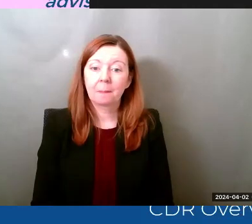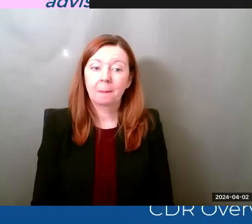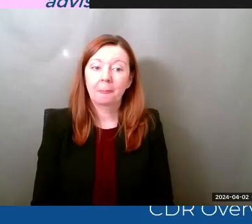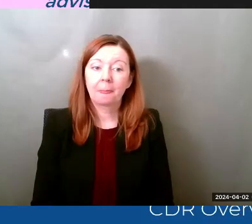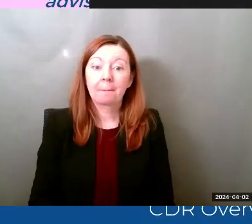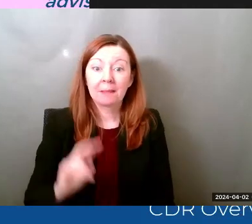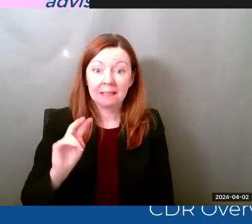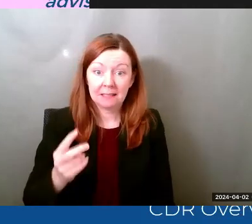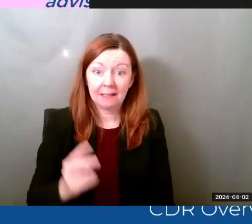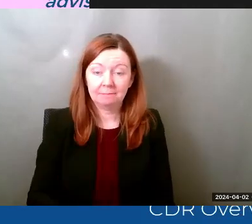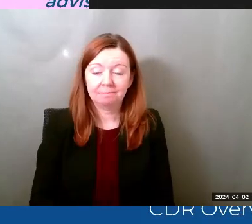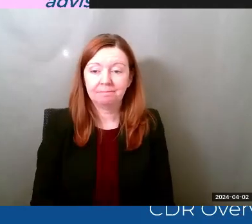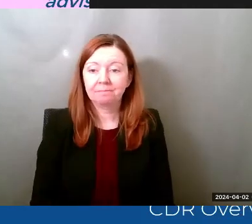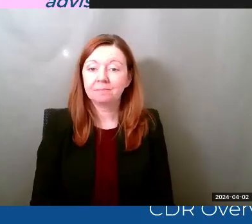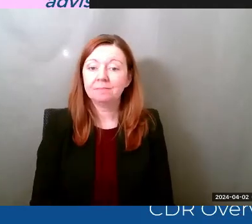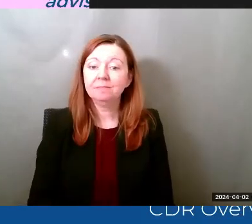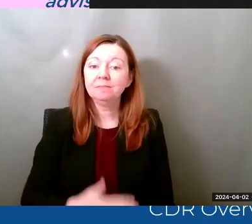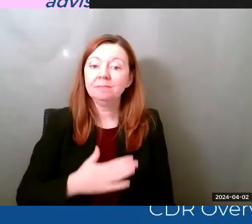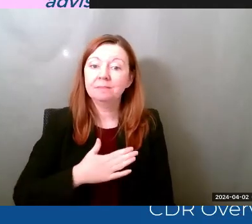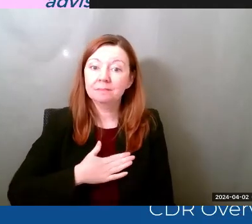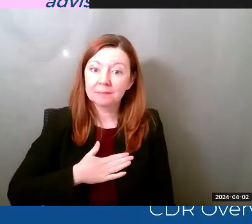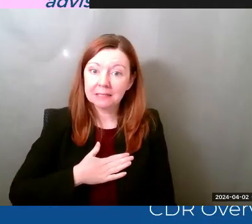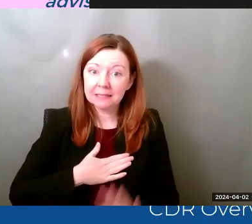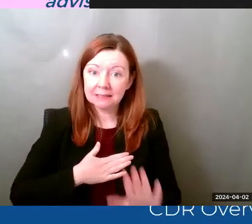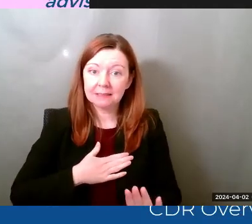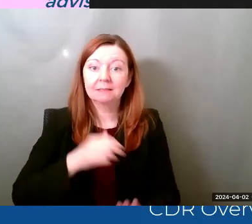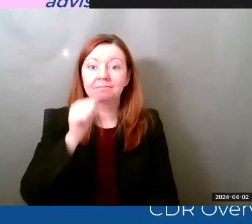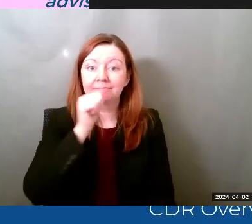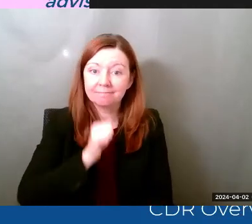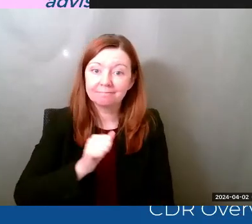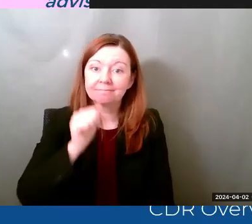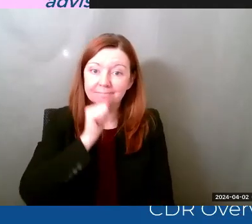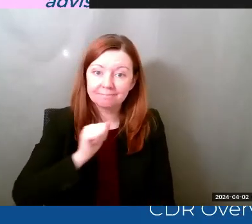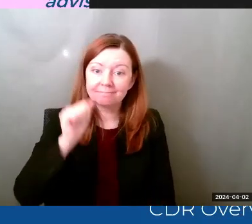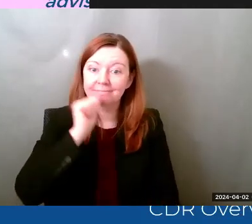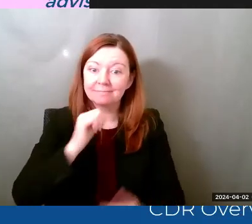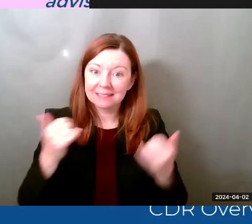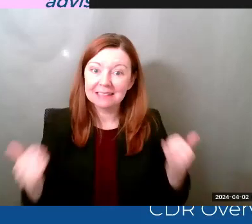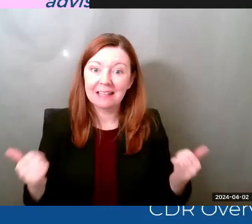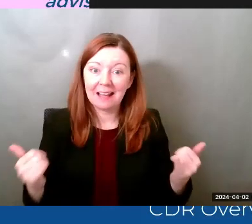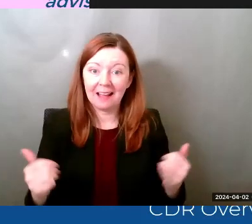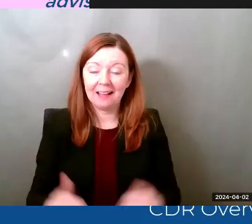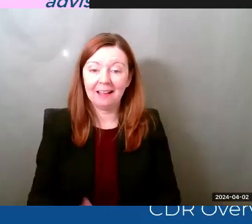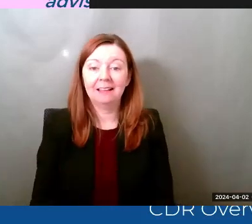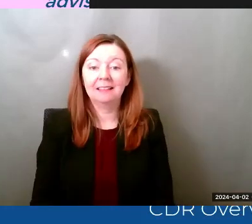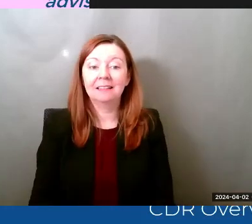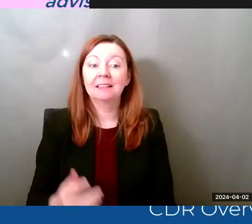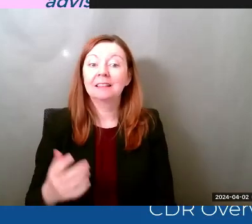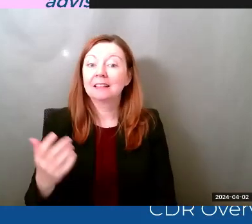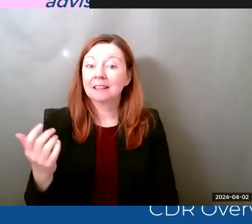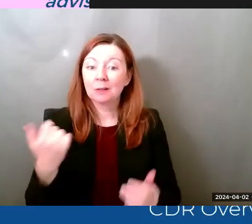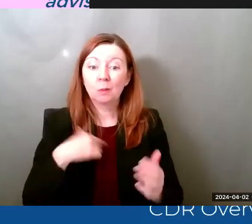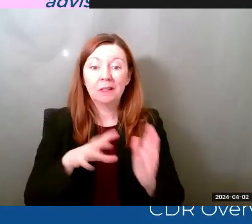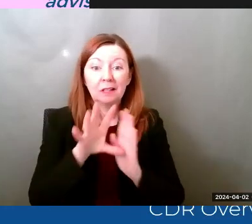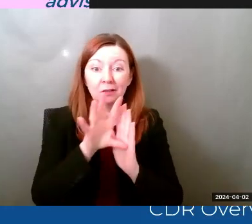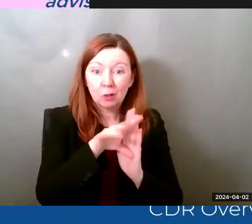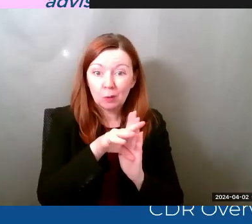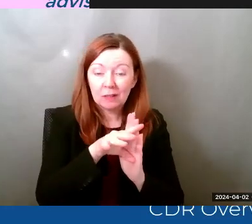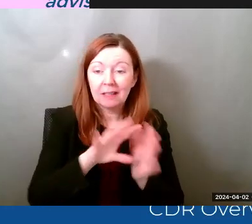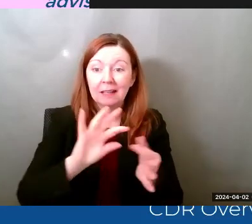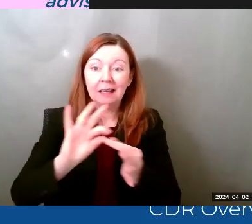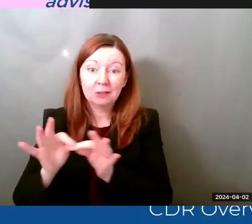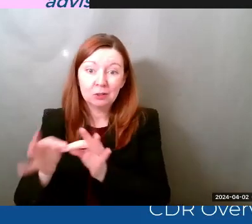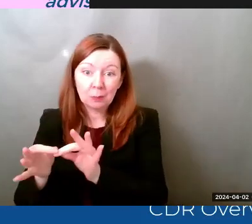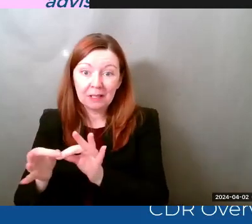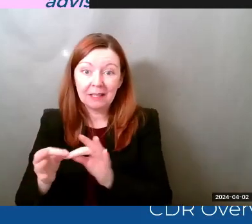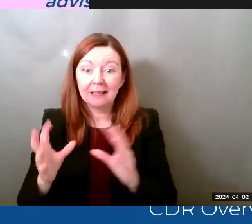Second, please be graceful and patient today as we are recording and interpreting this